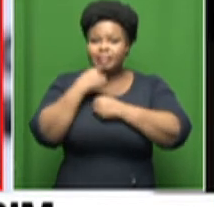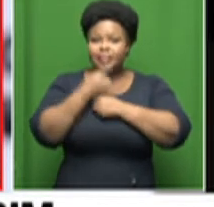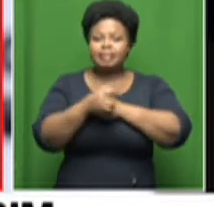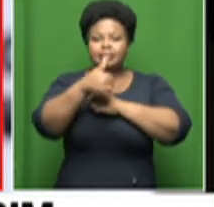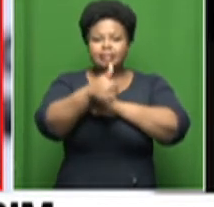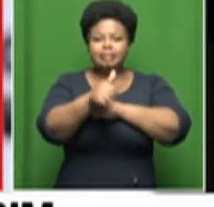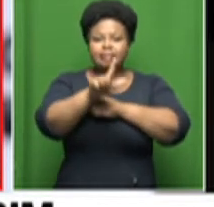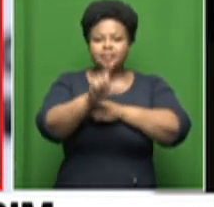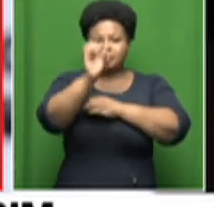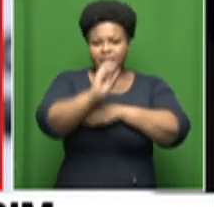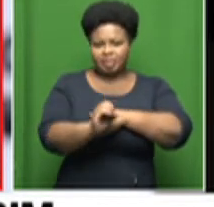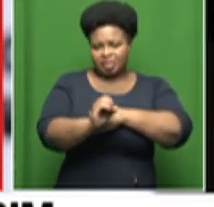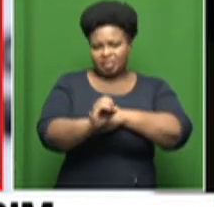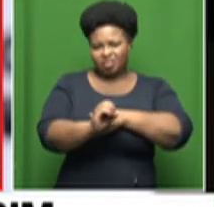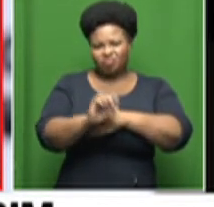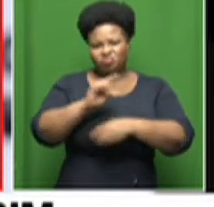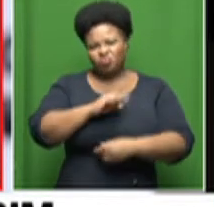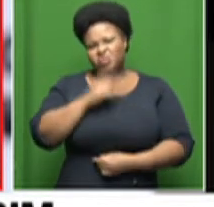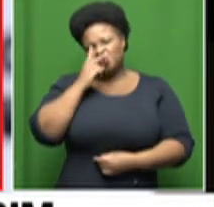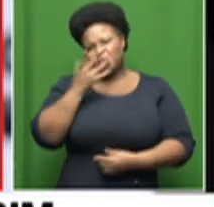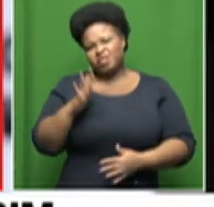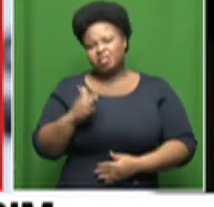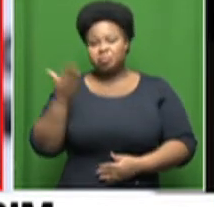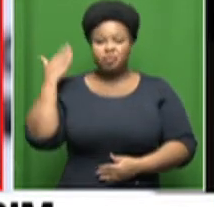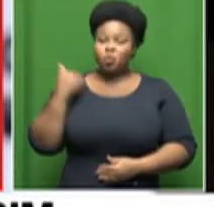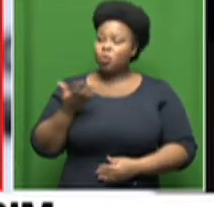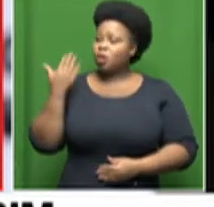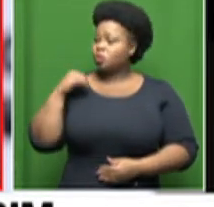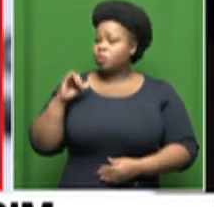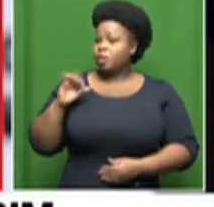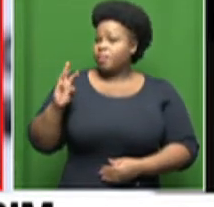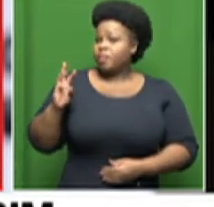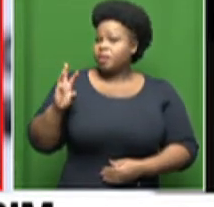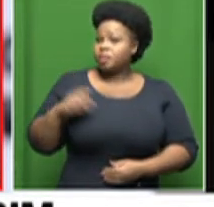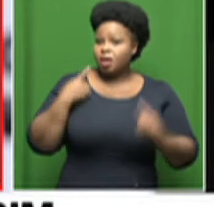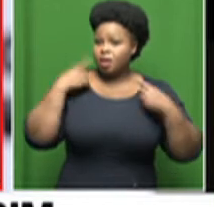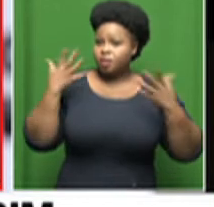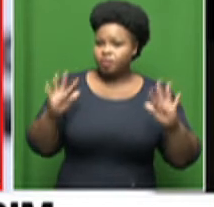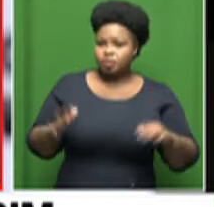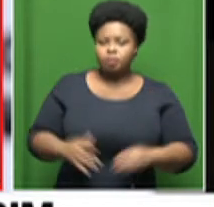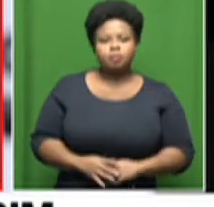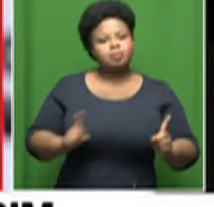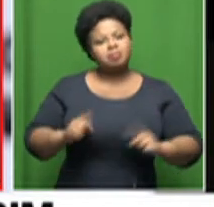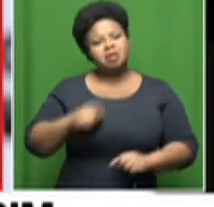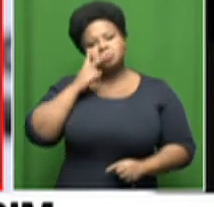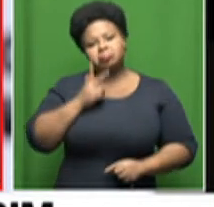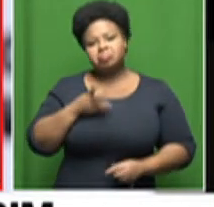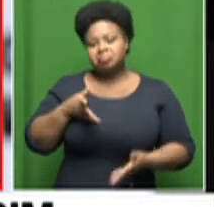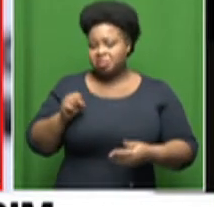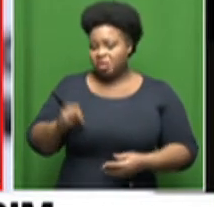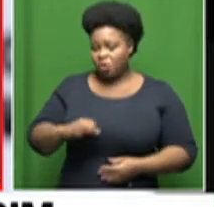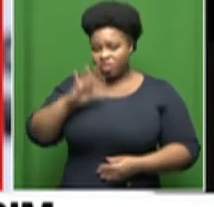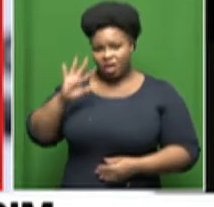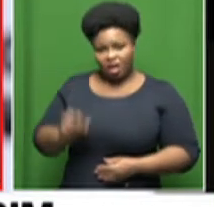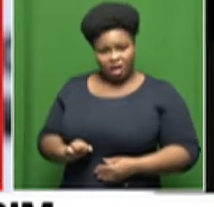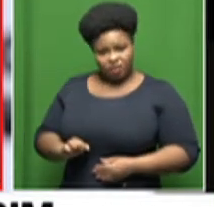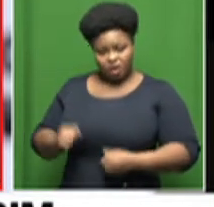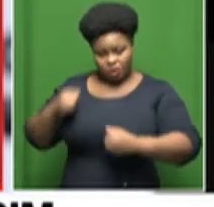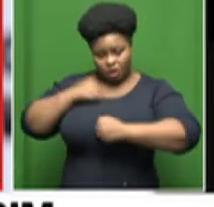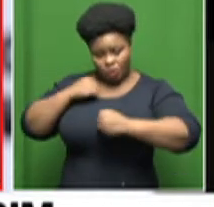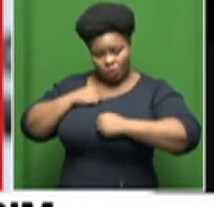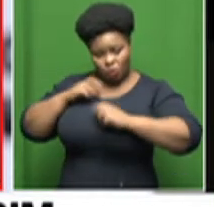67%, as we saw in the preprint that went up last Thursday. However, when we look at the South African data on its